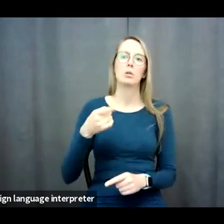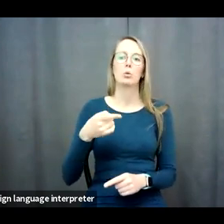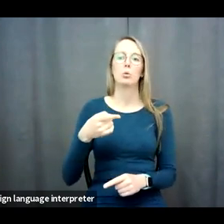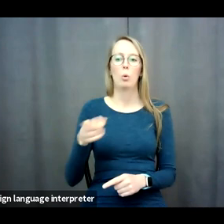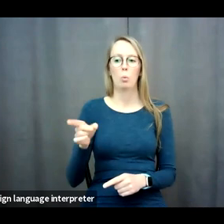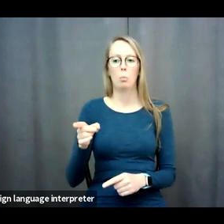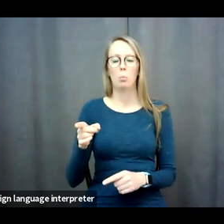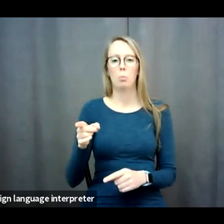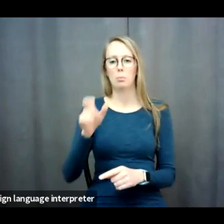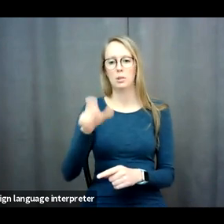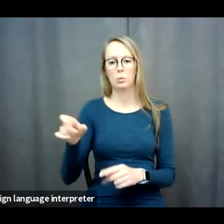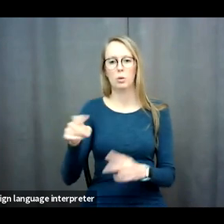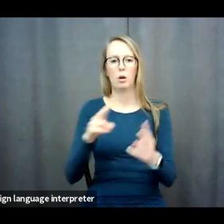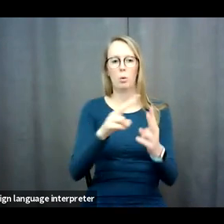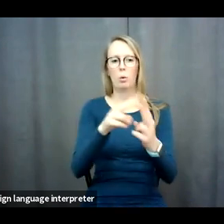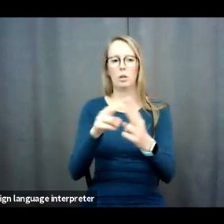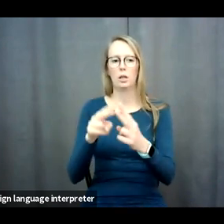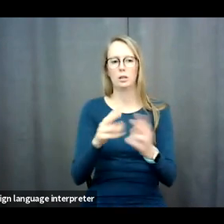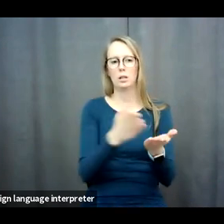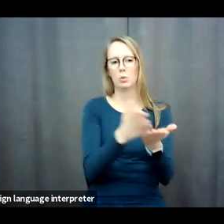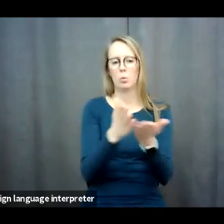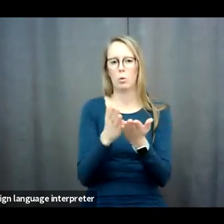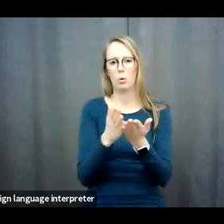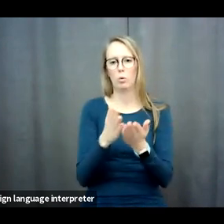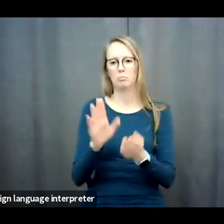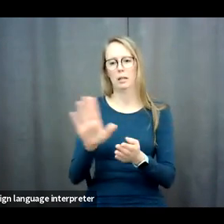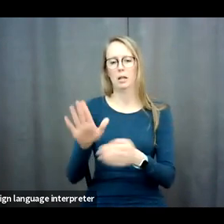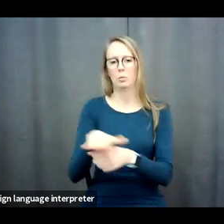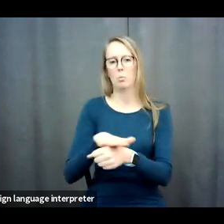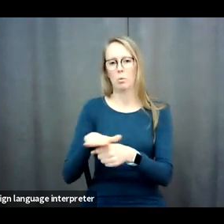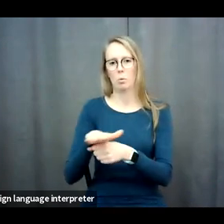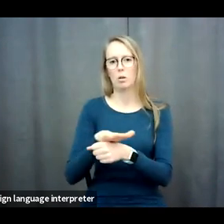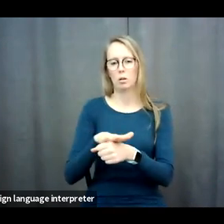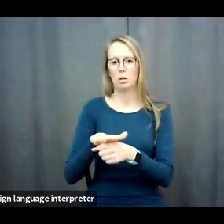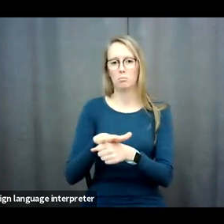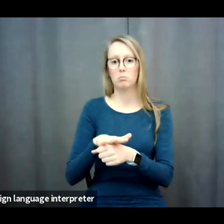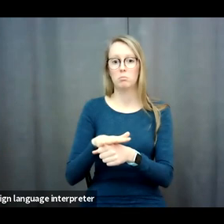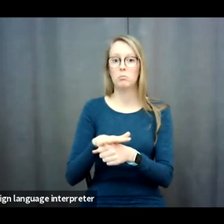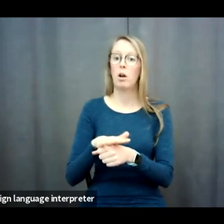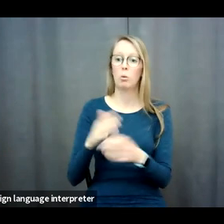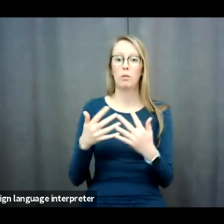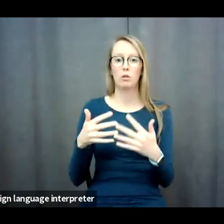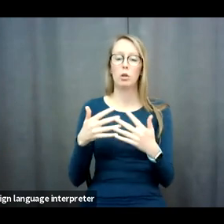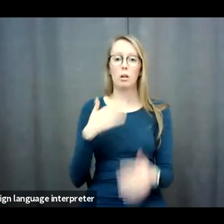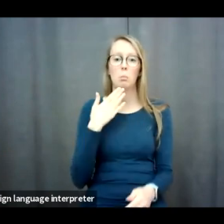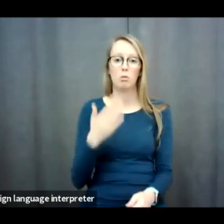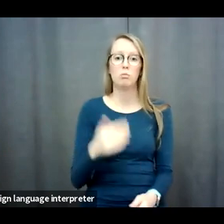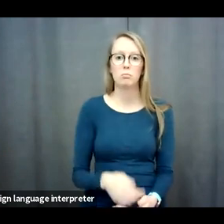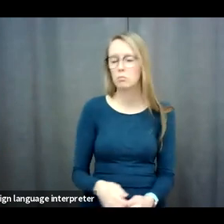could they contact different schools in their area, and that worked well, very